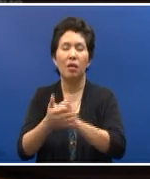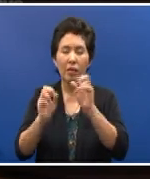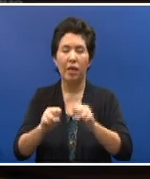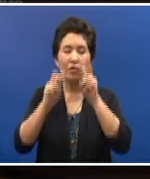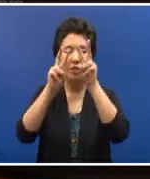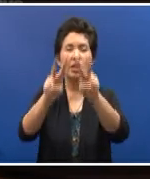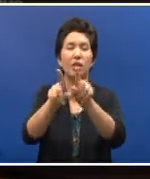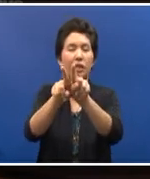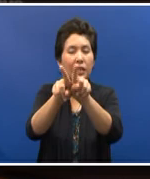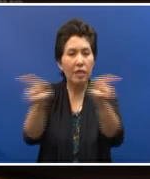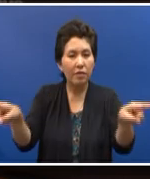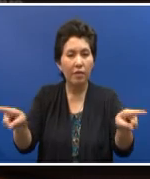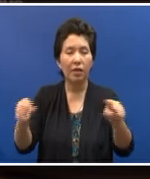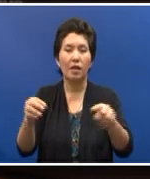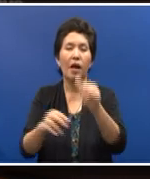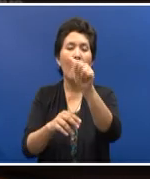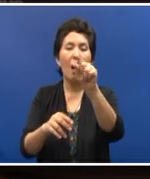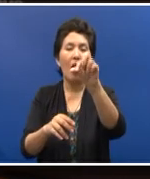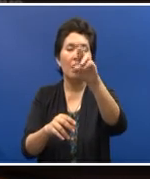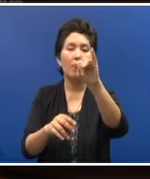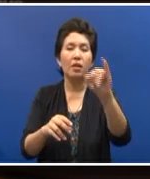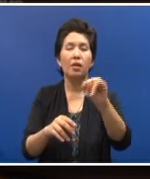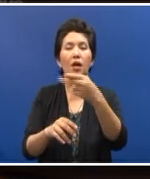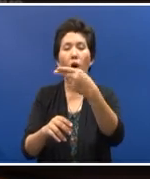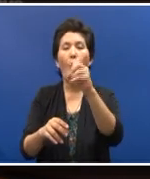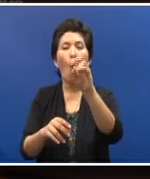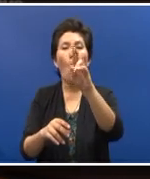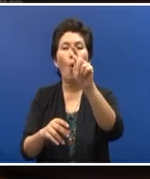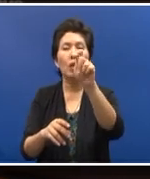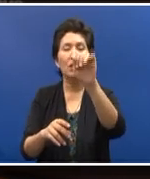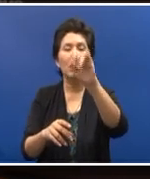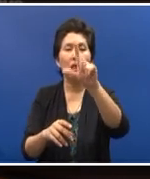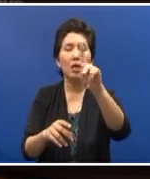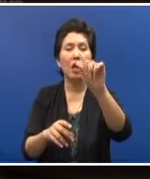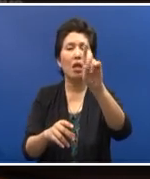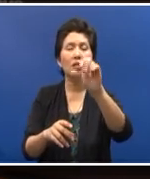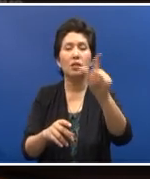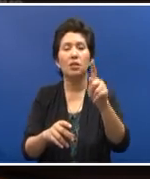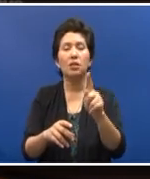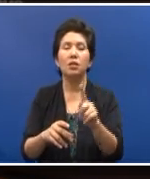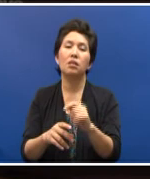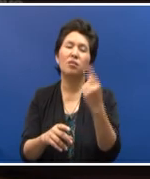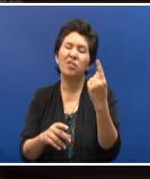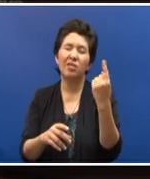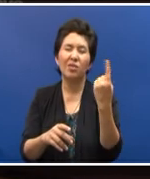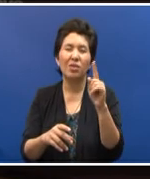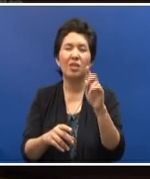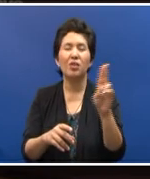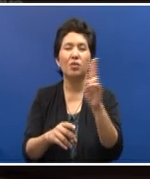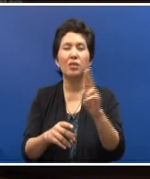difference between agriculture and also the horticulture. Horticulture just use